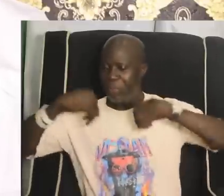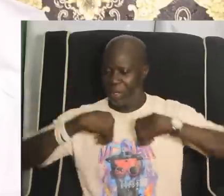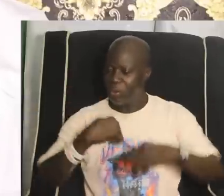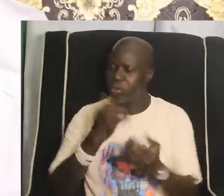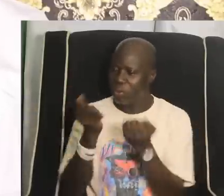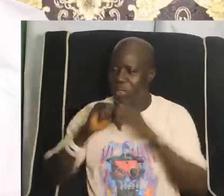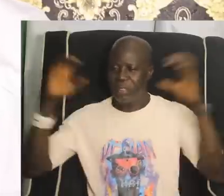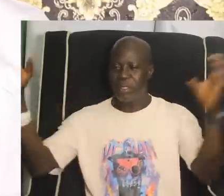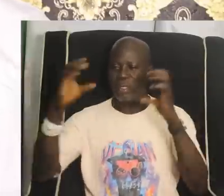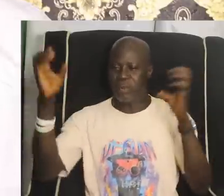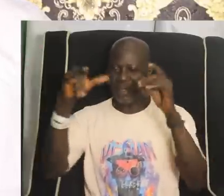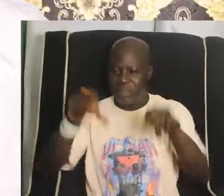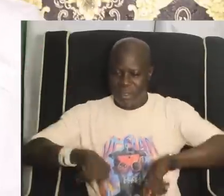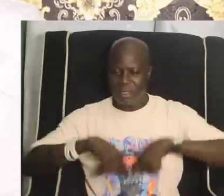celebrity.